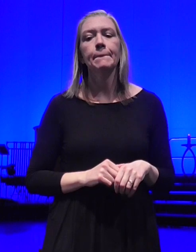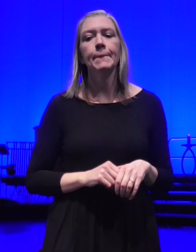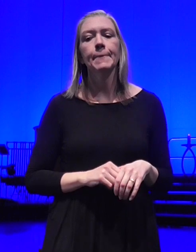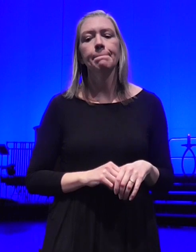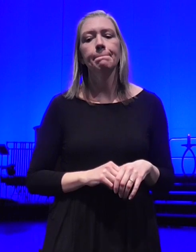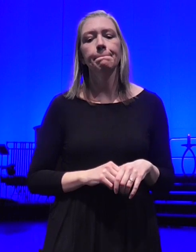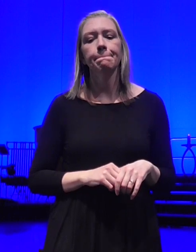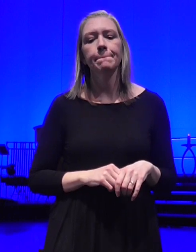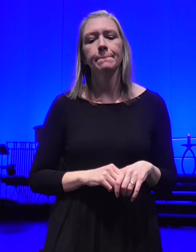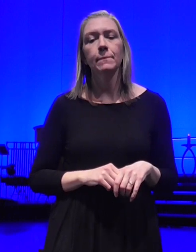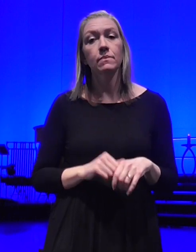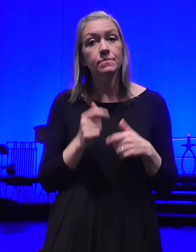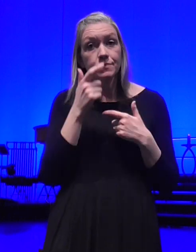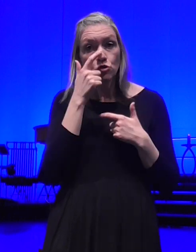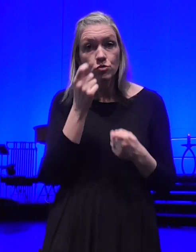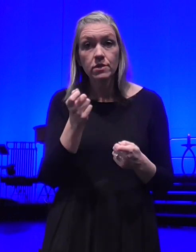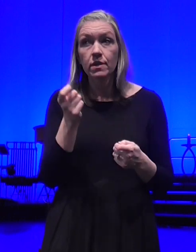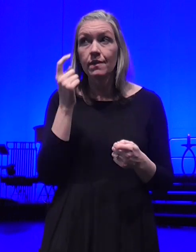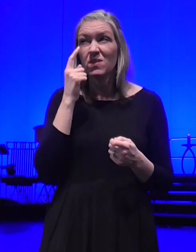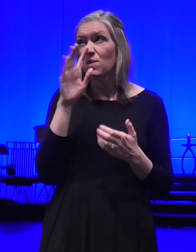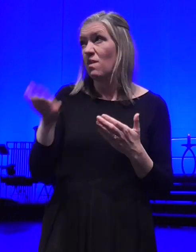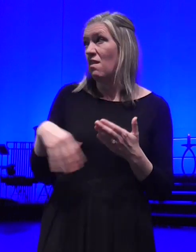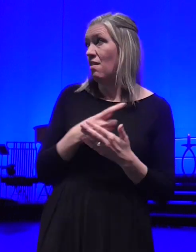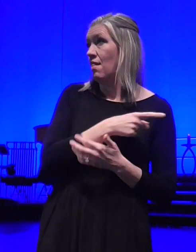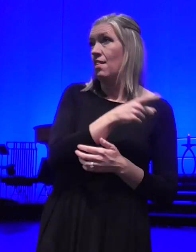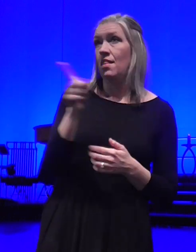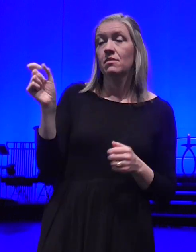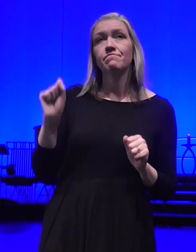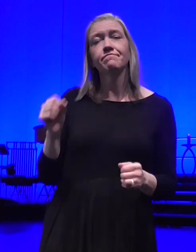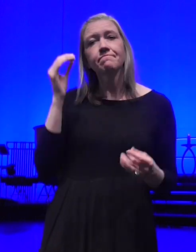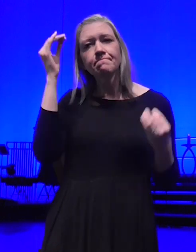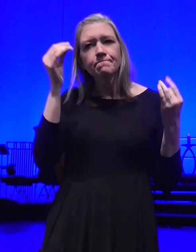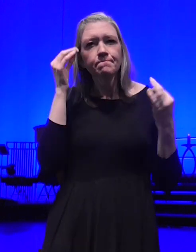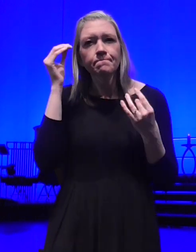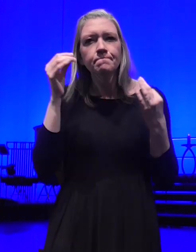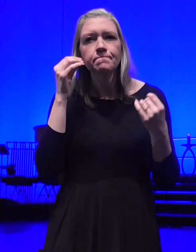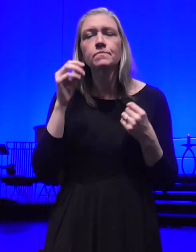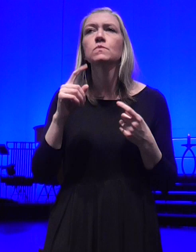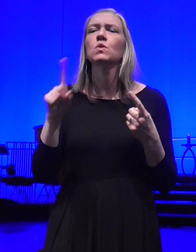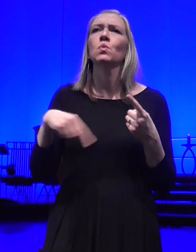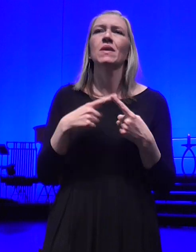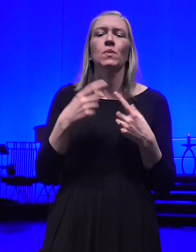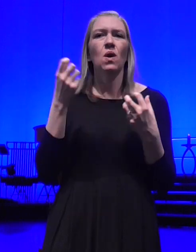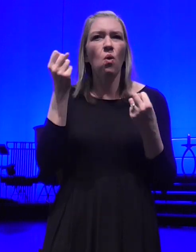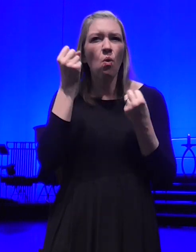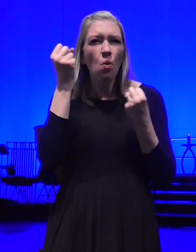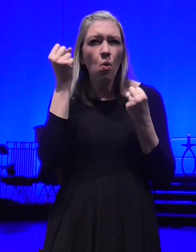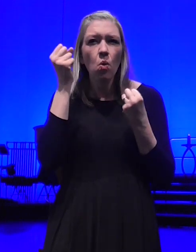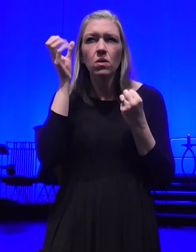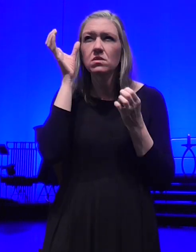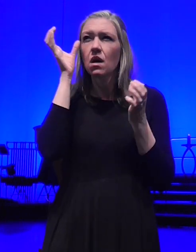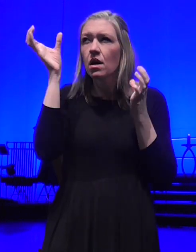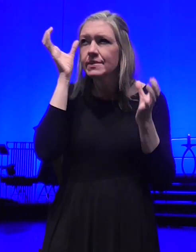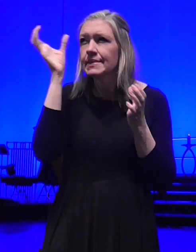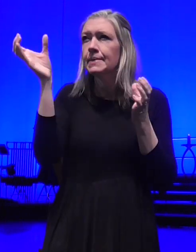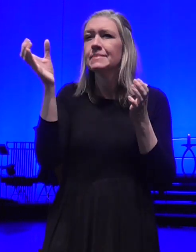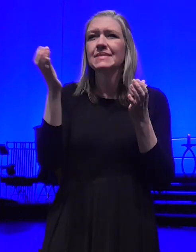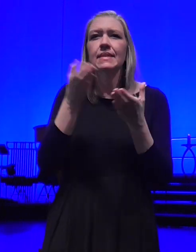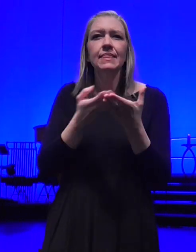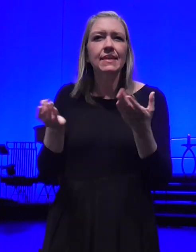This is an interesting thing for all of us to think about. When we hold on to these concepts out there, these things